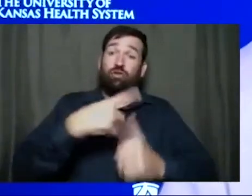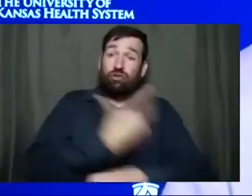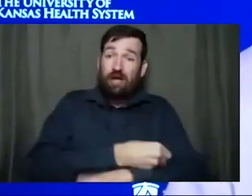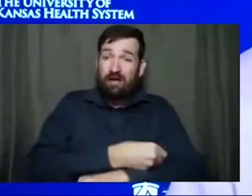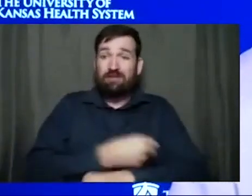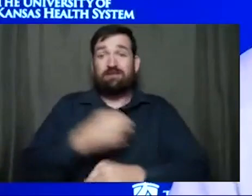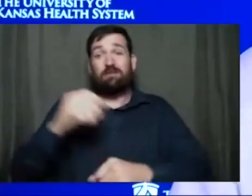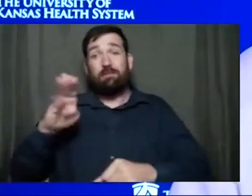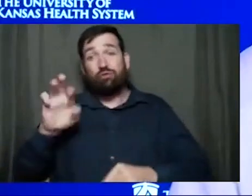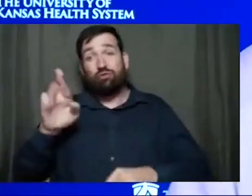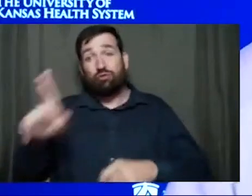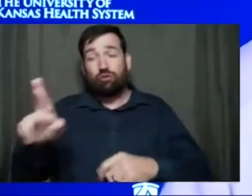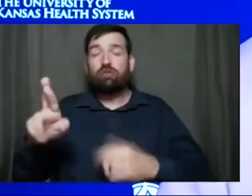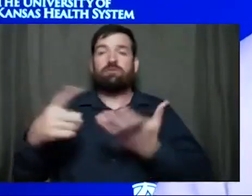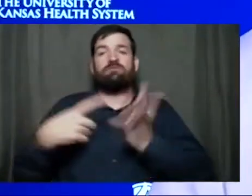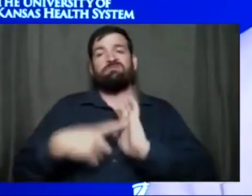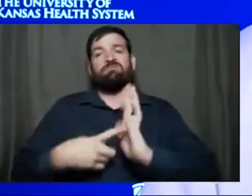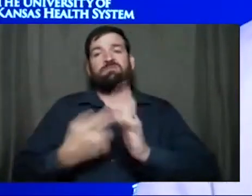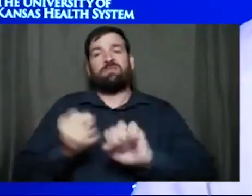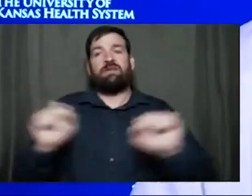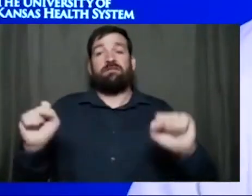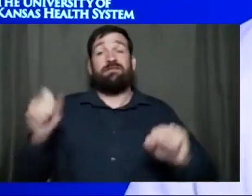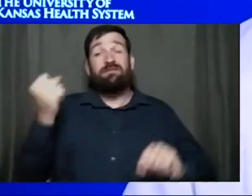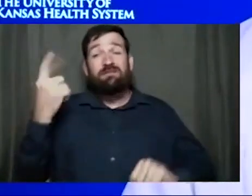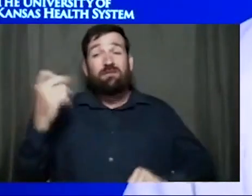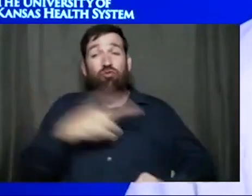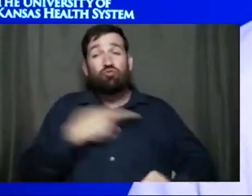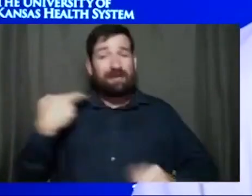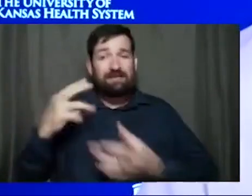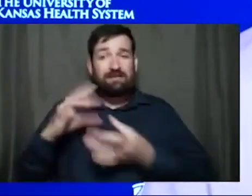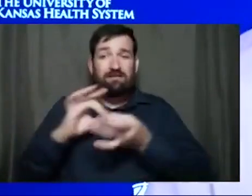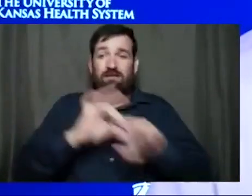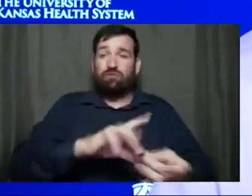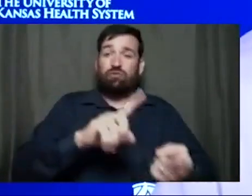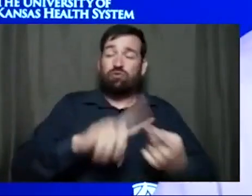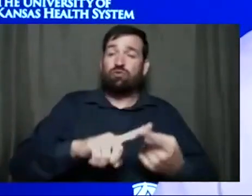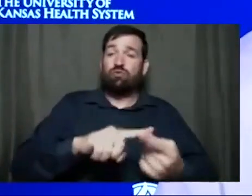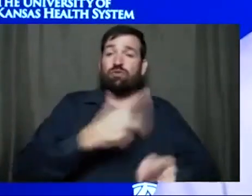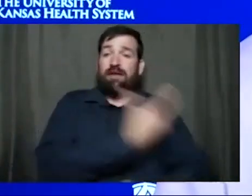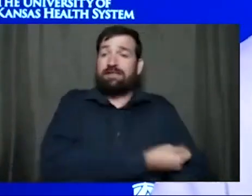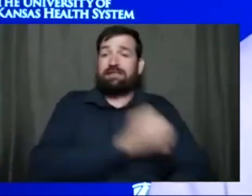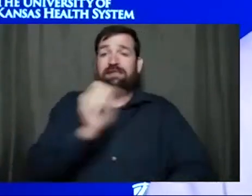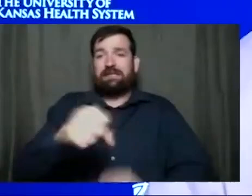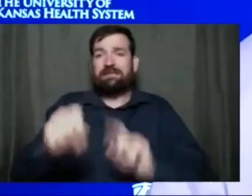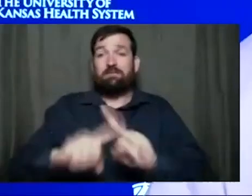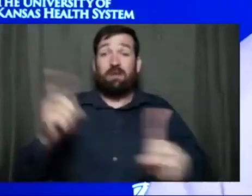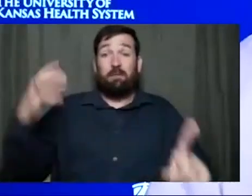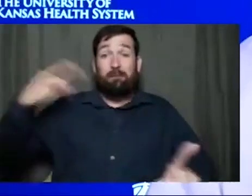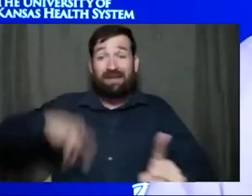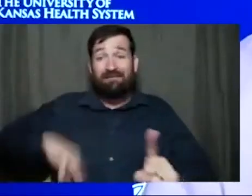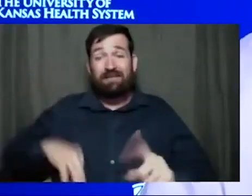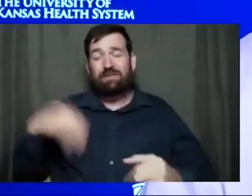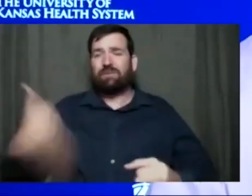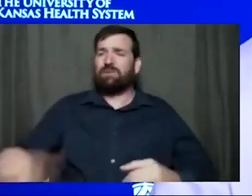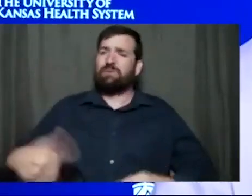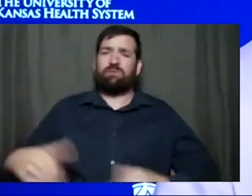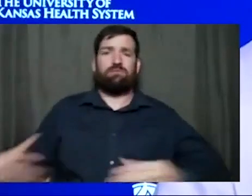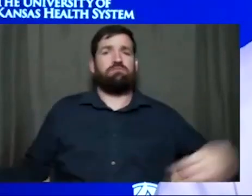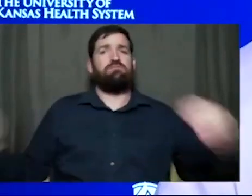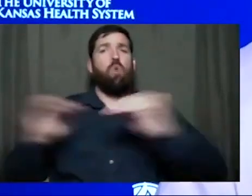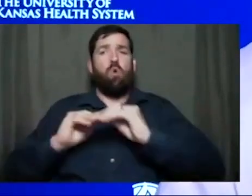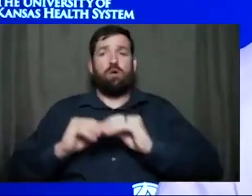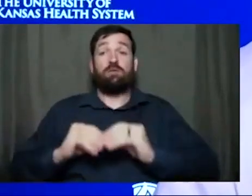are risks associated with the vaccines, but the benefits of these vaccines far outweigh any of the risks, especially if people are concerned with